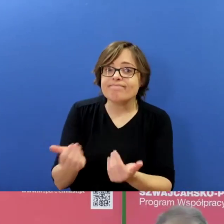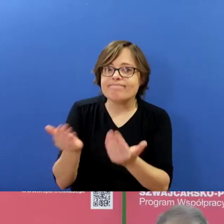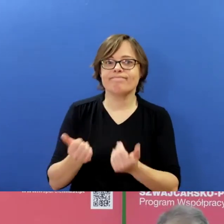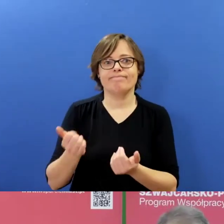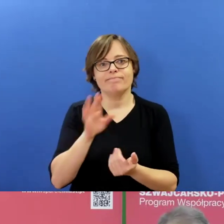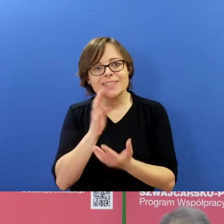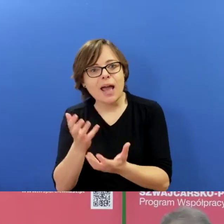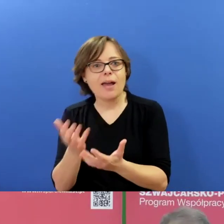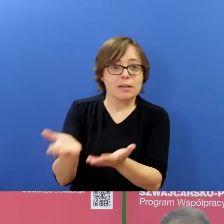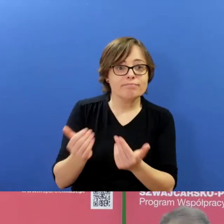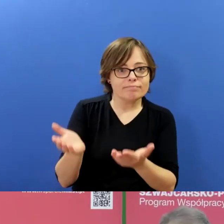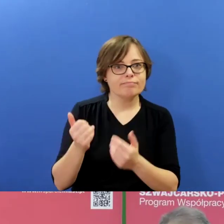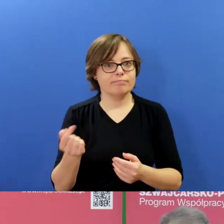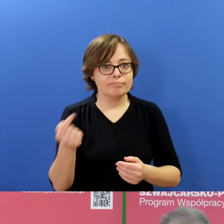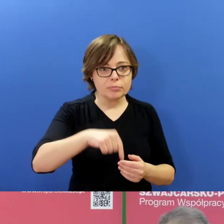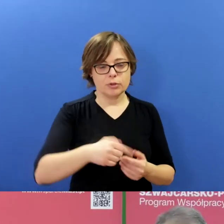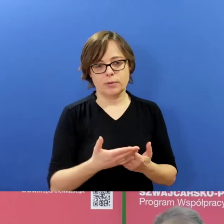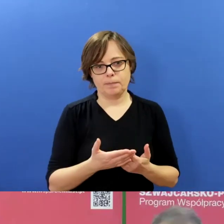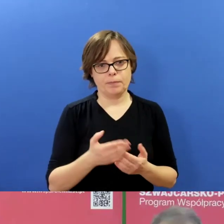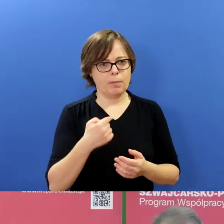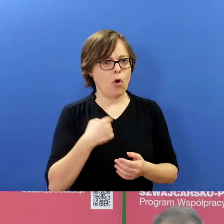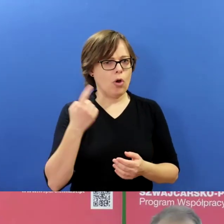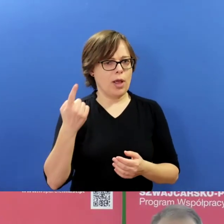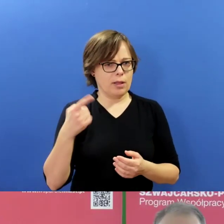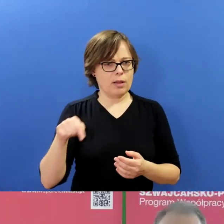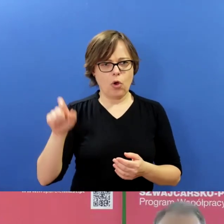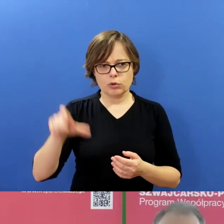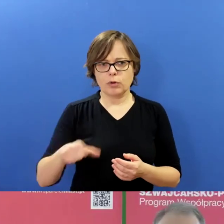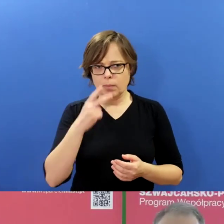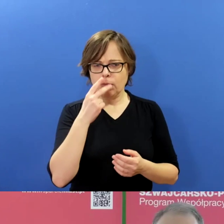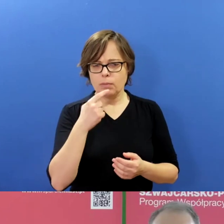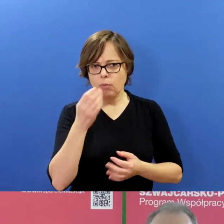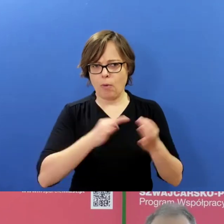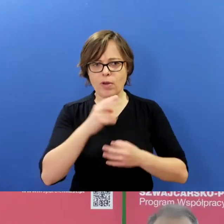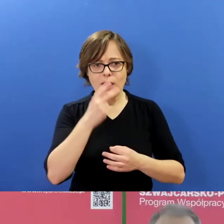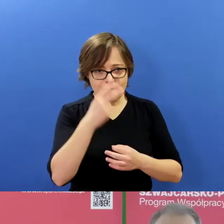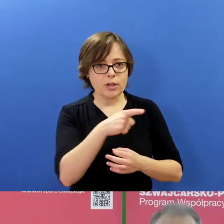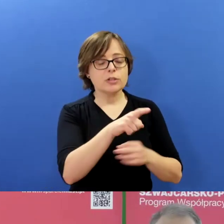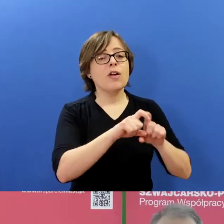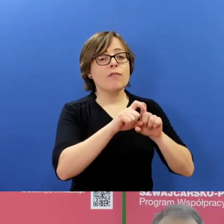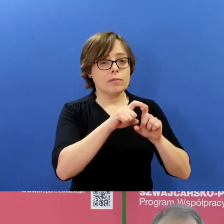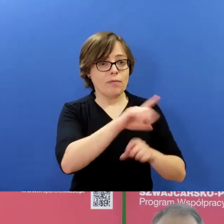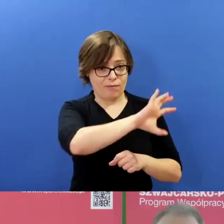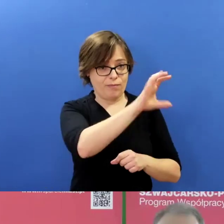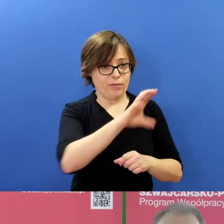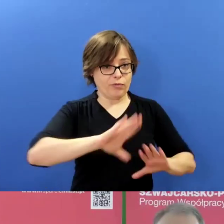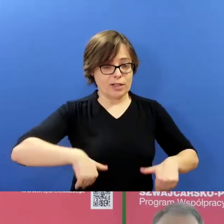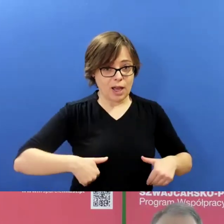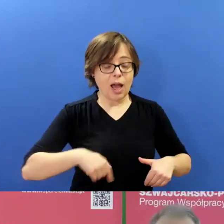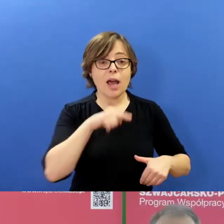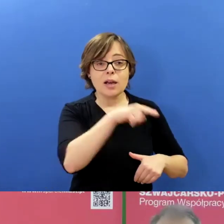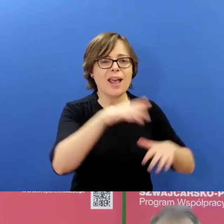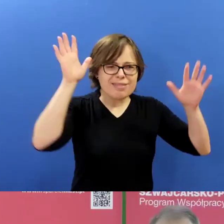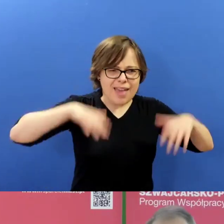these instruments? One of the participants has said that seeing many